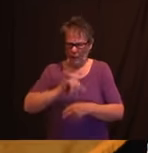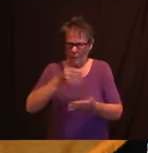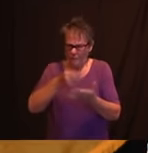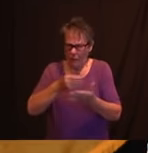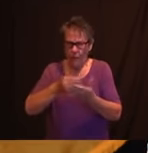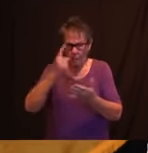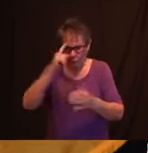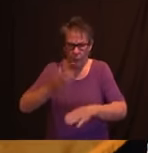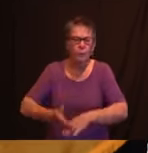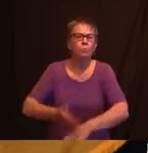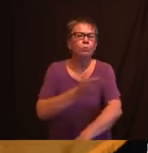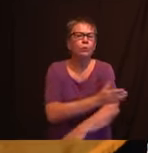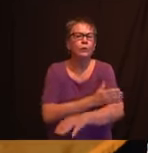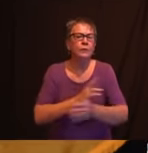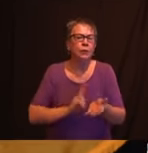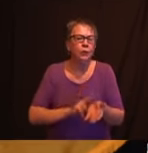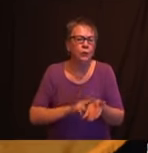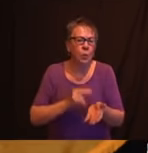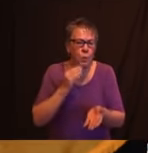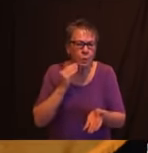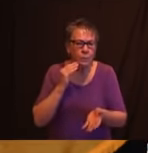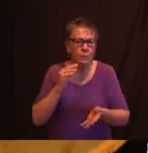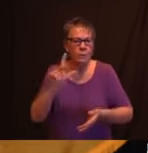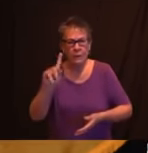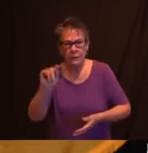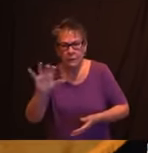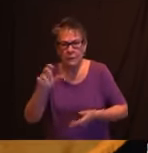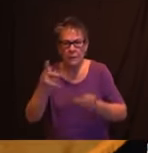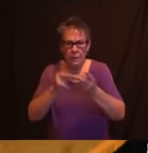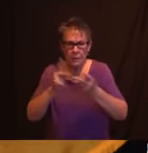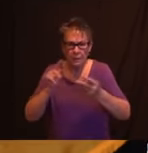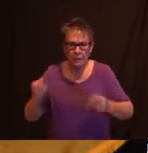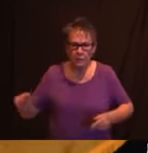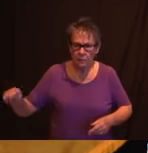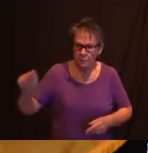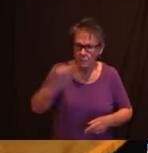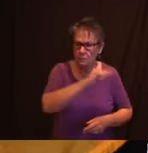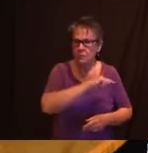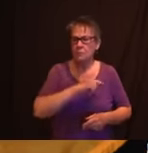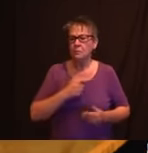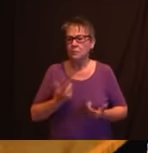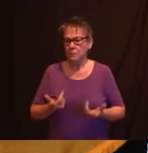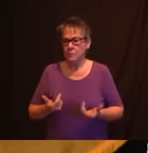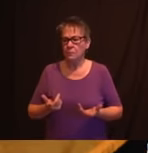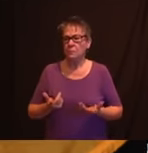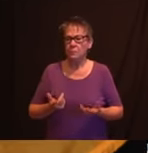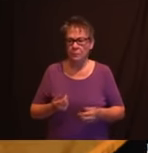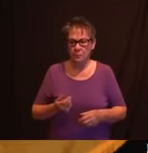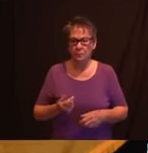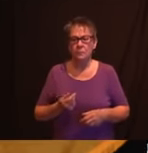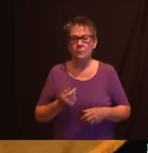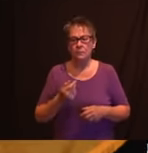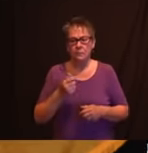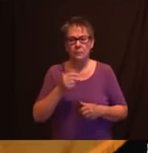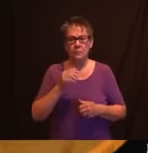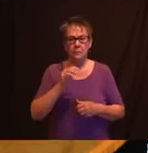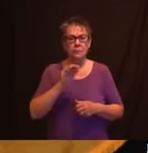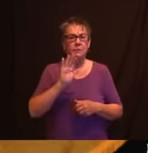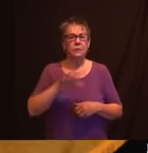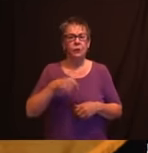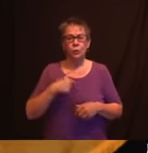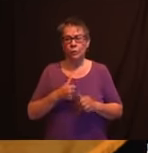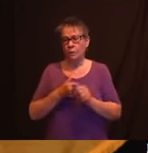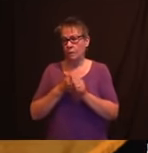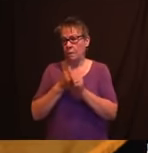reopening guidance from the Centers for Medicare and Medicaid Services, and confirm that facilities are